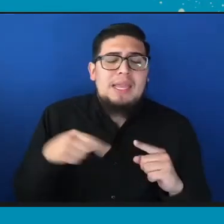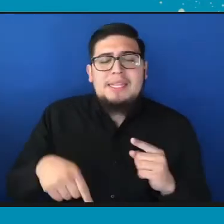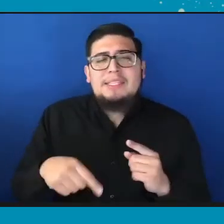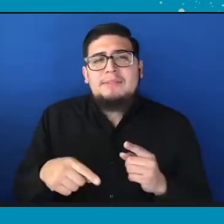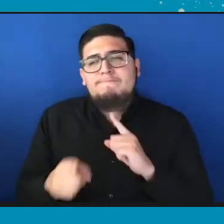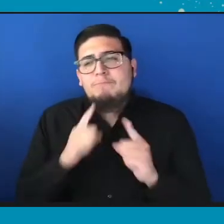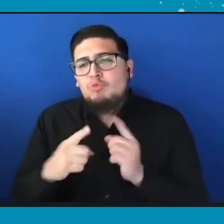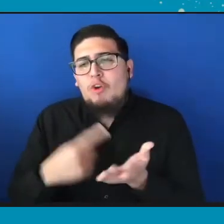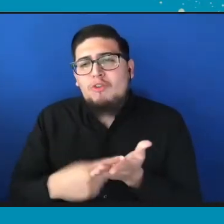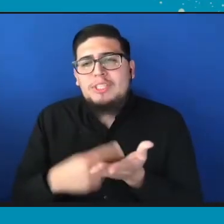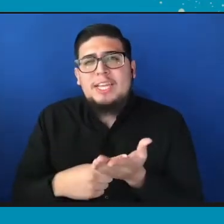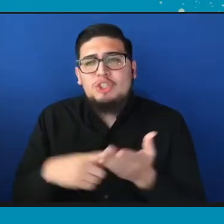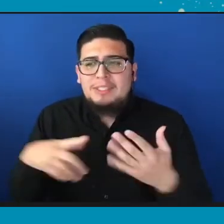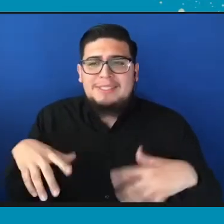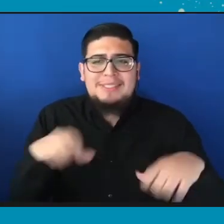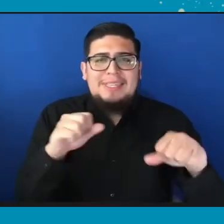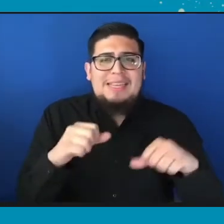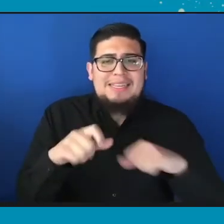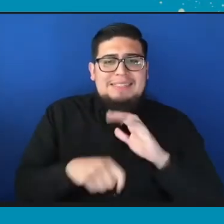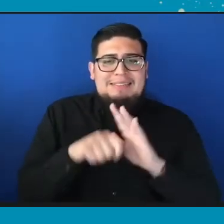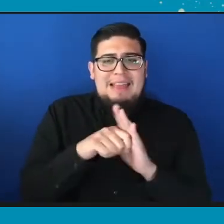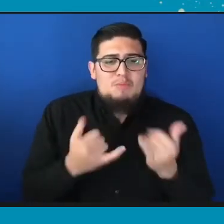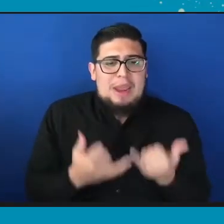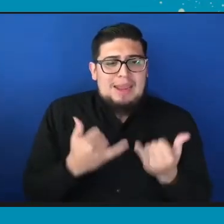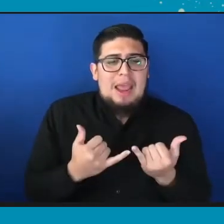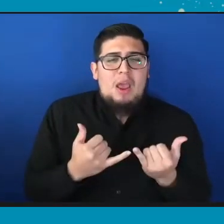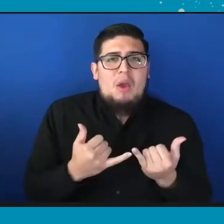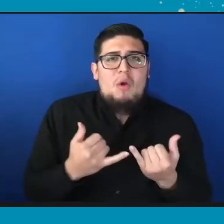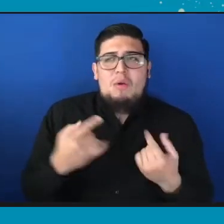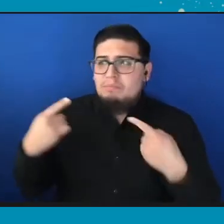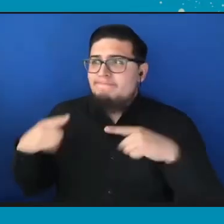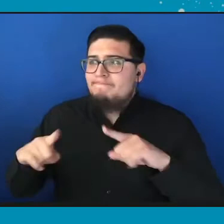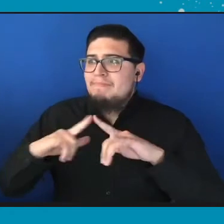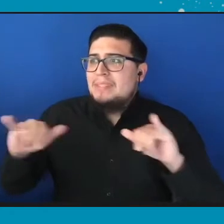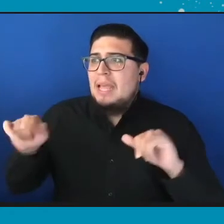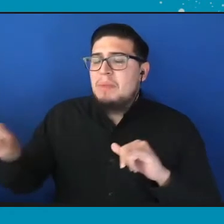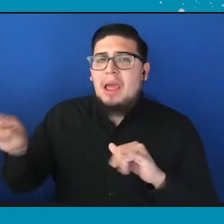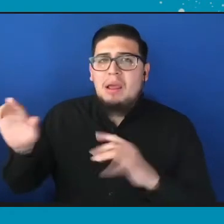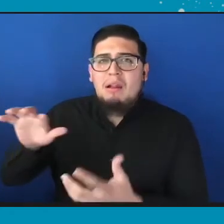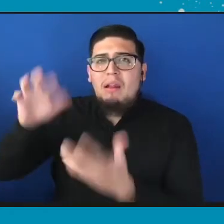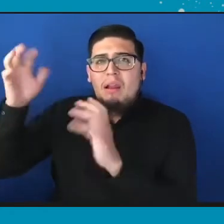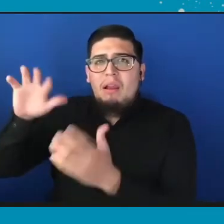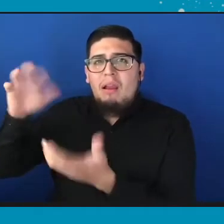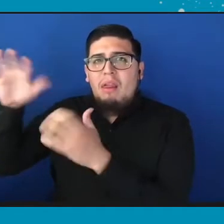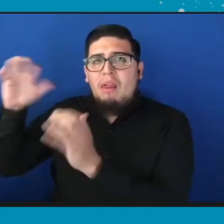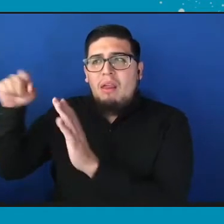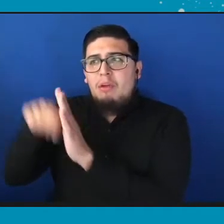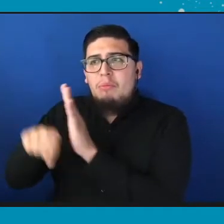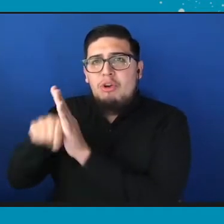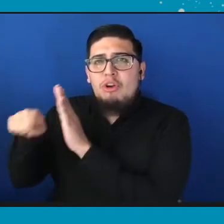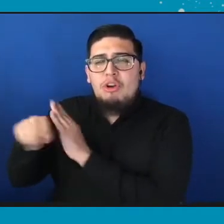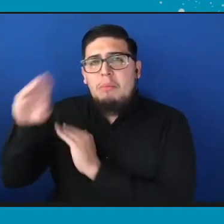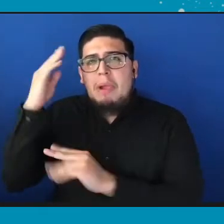a time that we are on the brink. I think it's not an understatement to say